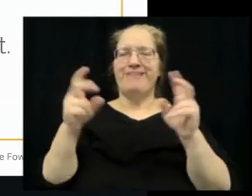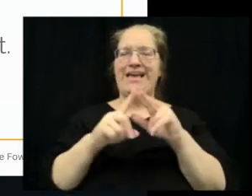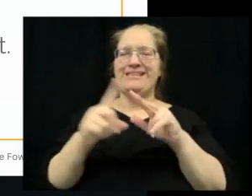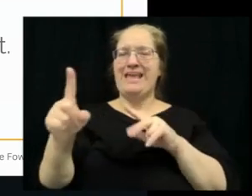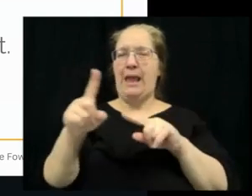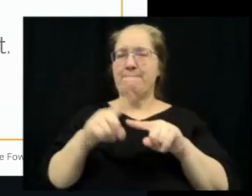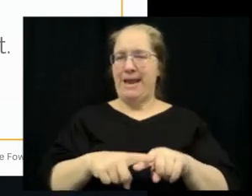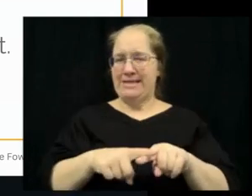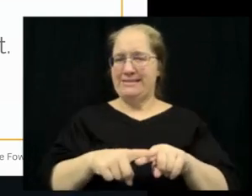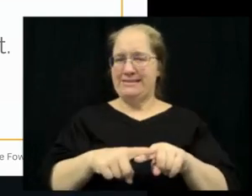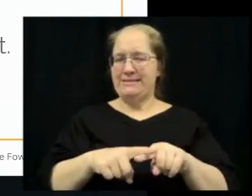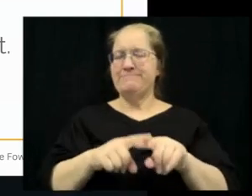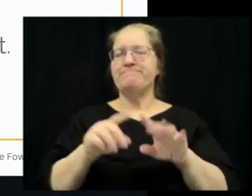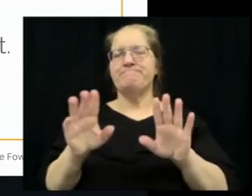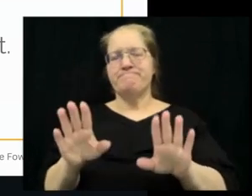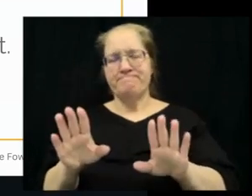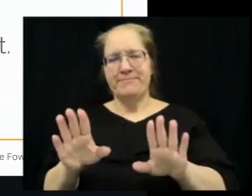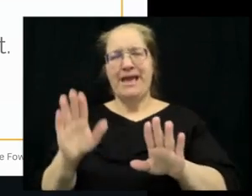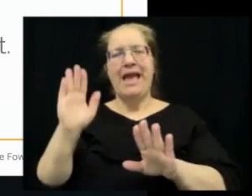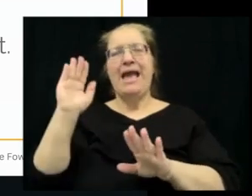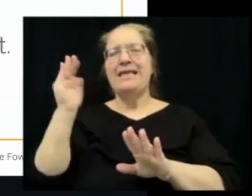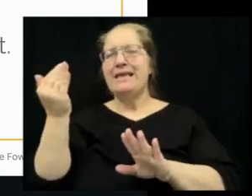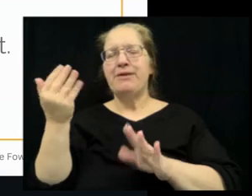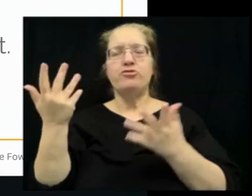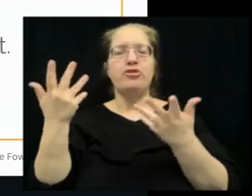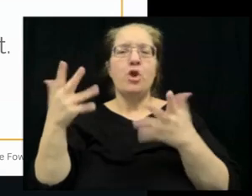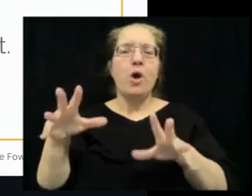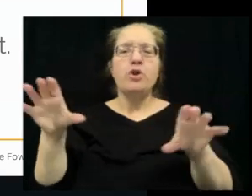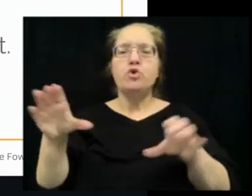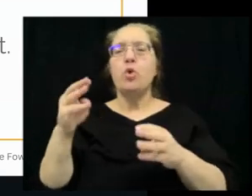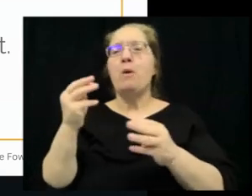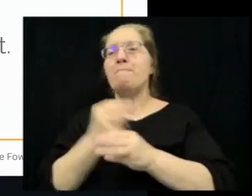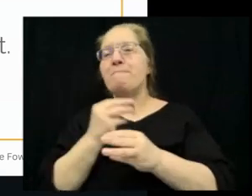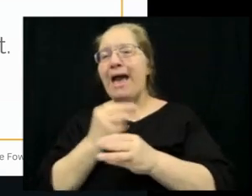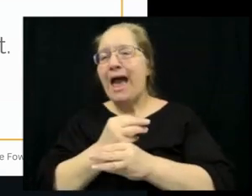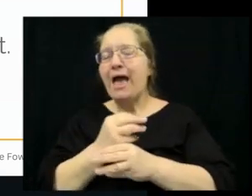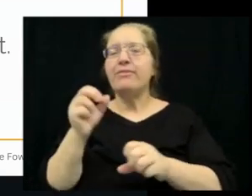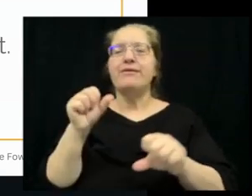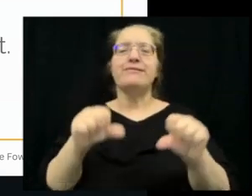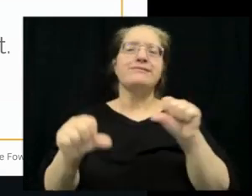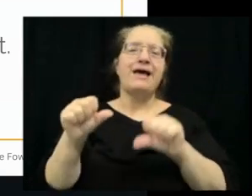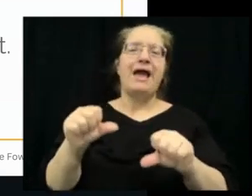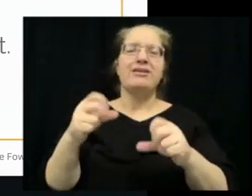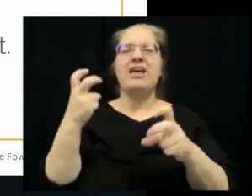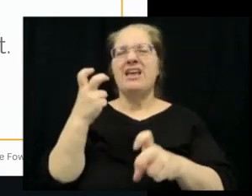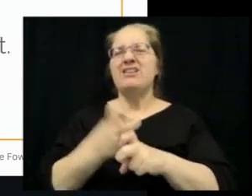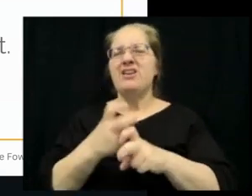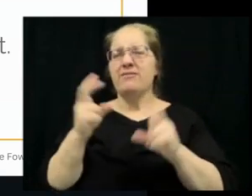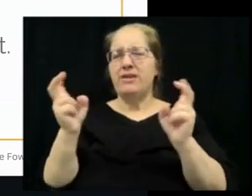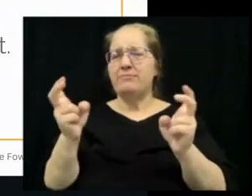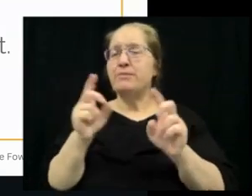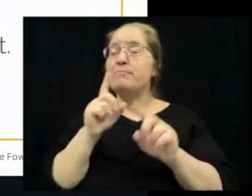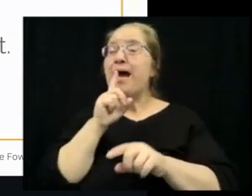to avoid doing the math, the science, whatever that caused her difficulty.